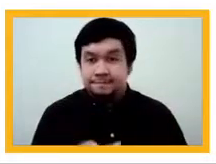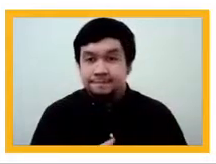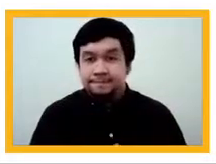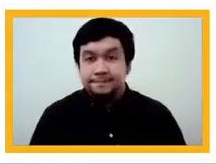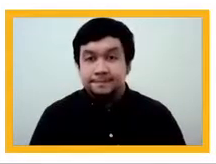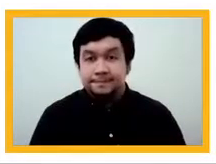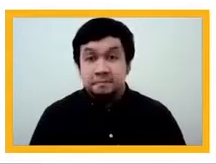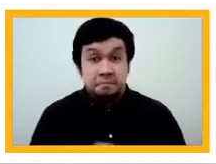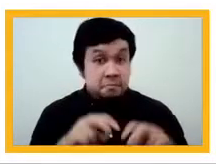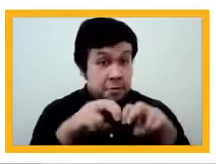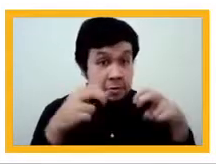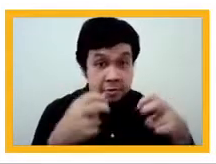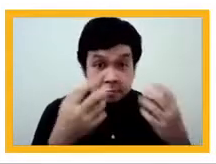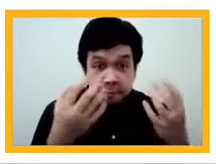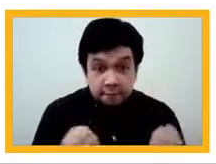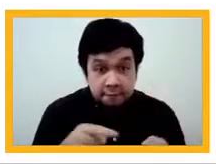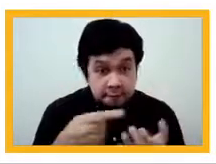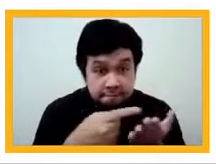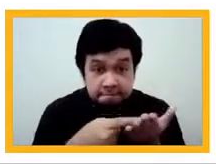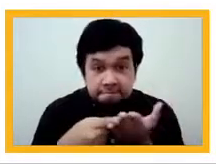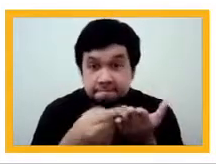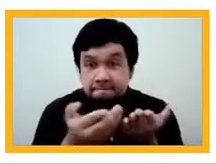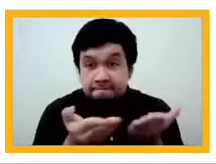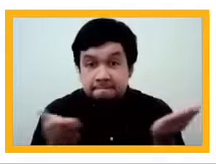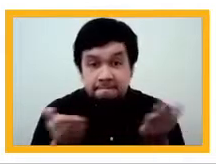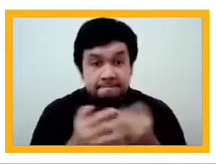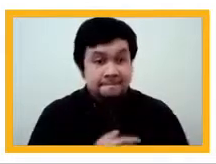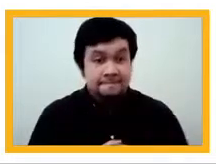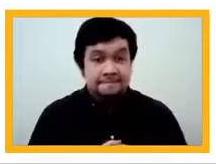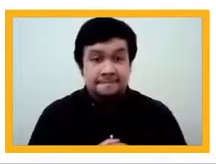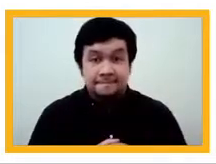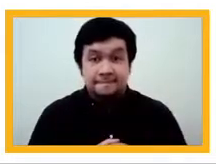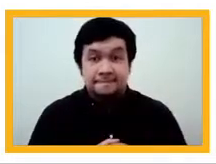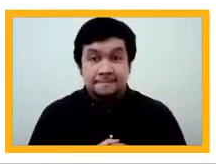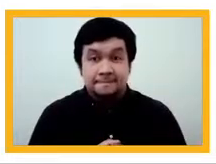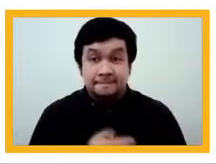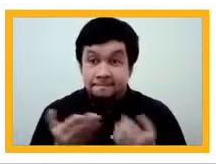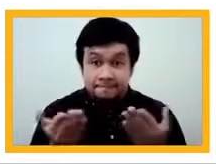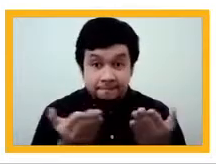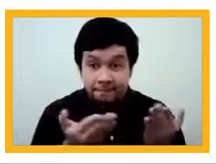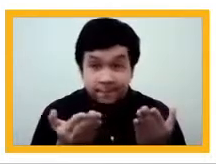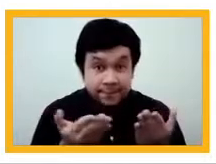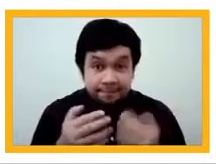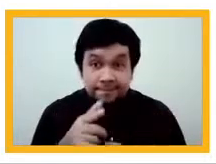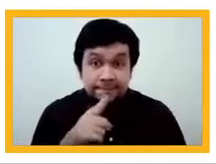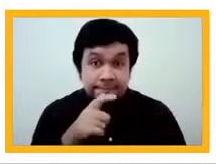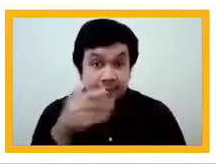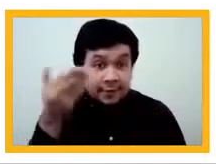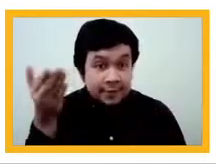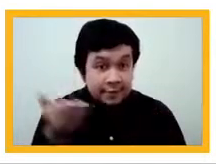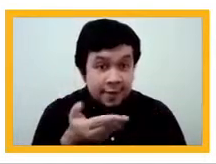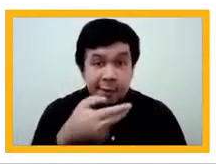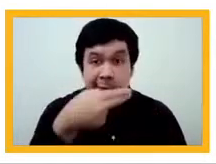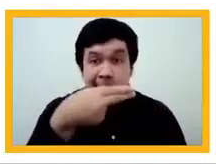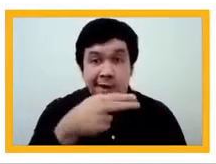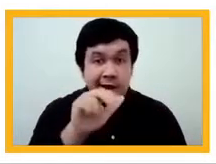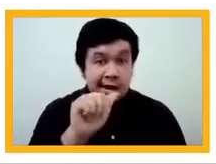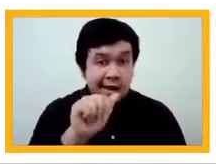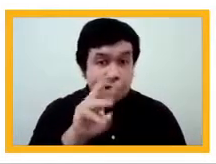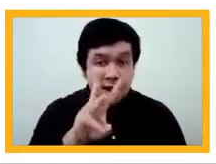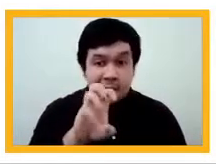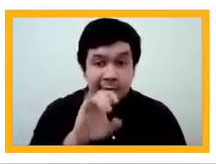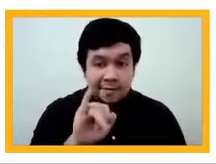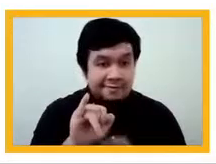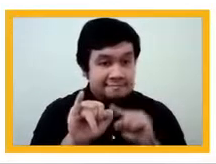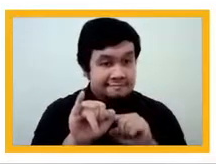group of people. So first, please let's welcome Ha Wei. He's the associate professor and an associate dean at